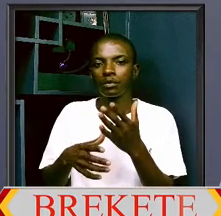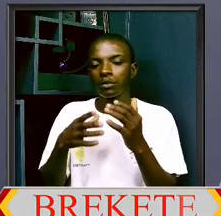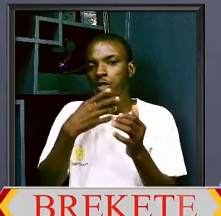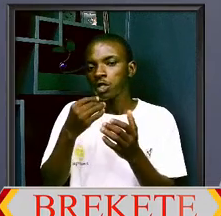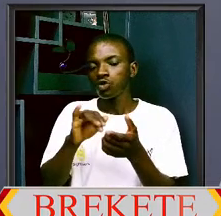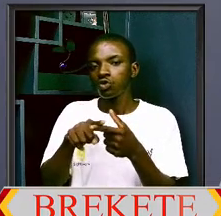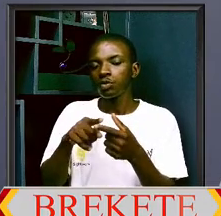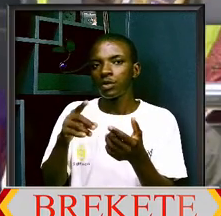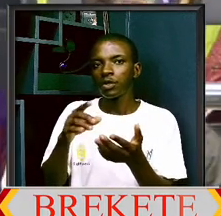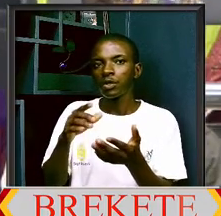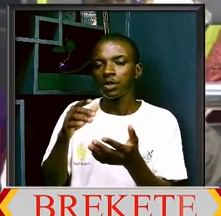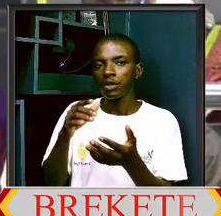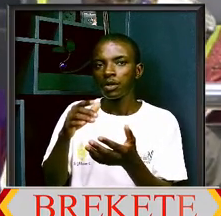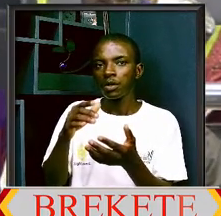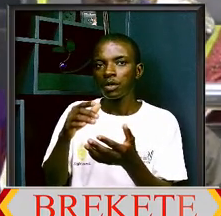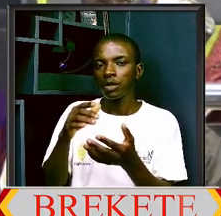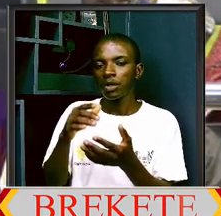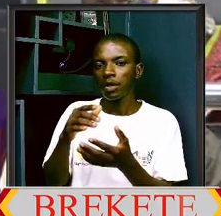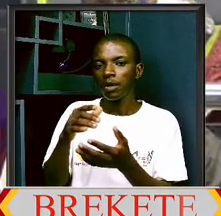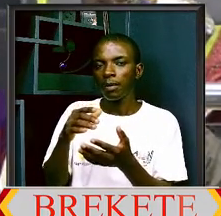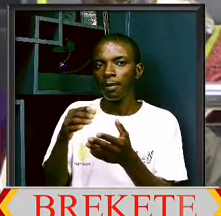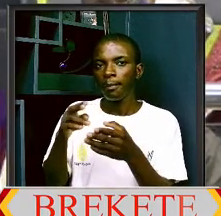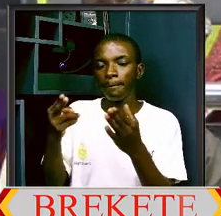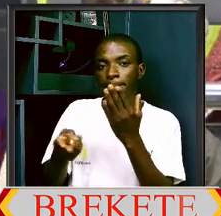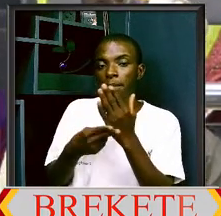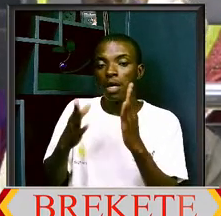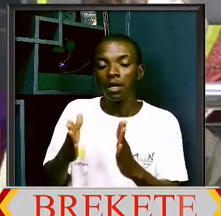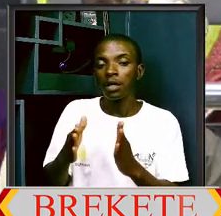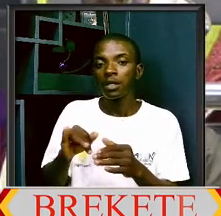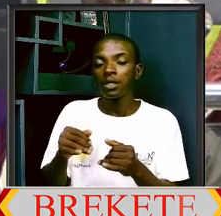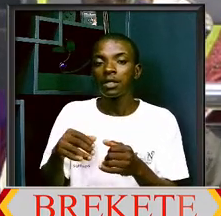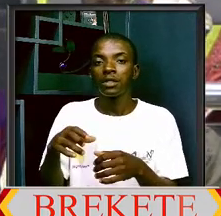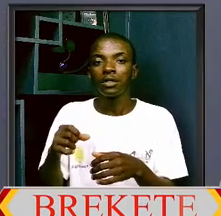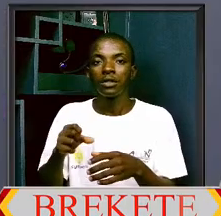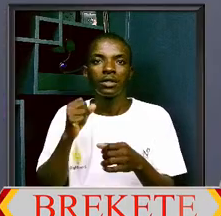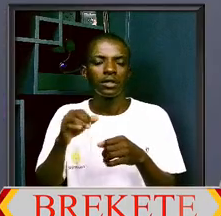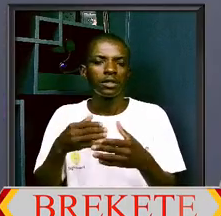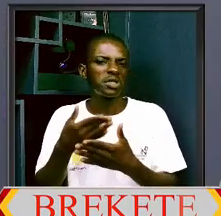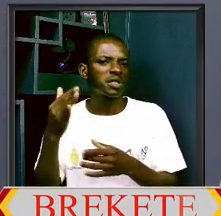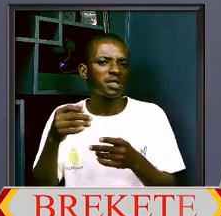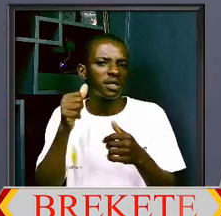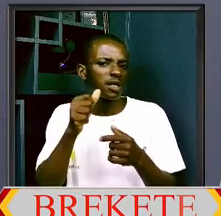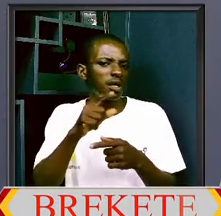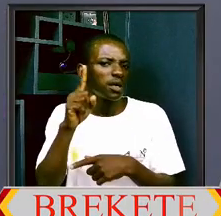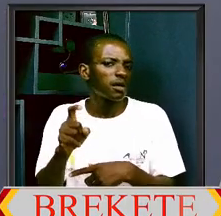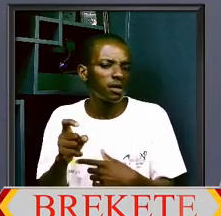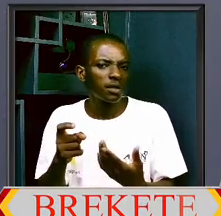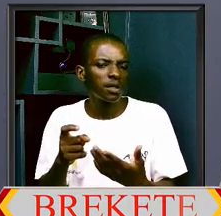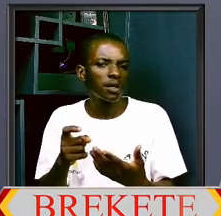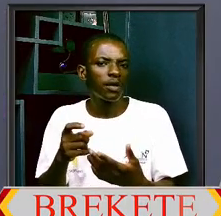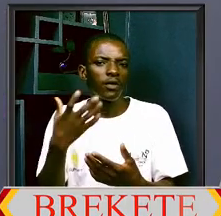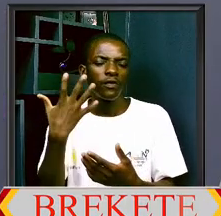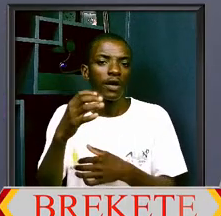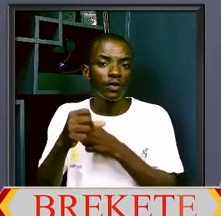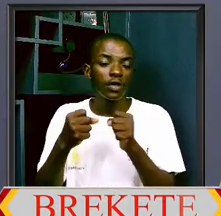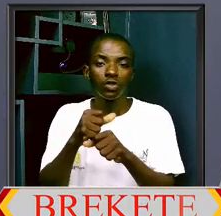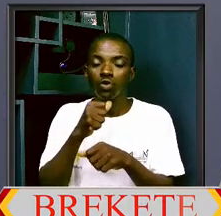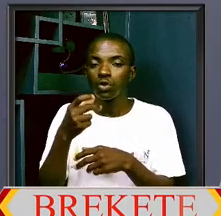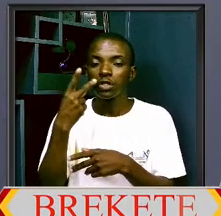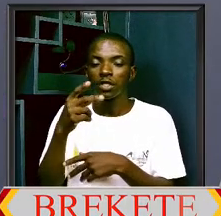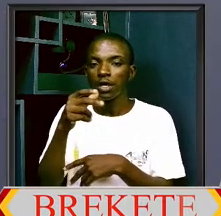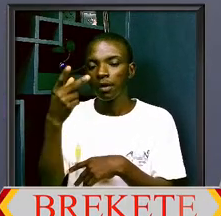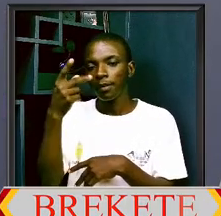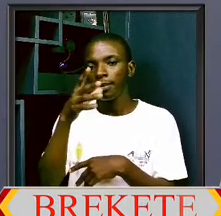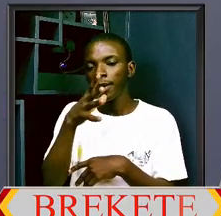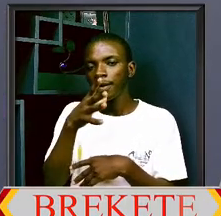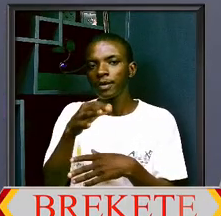for 5 years this girl no see her mother and her father is late now said they said with they do matter here the